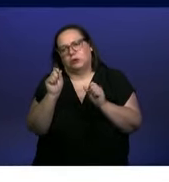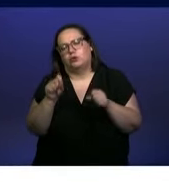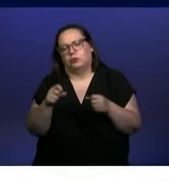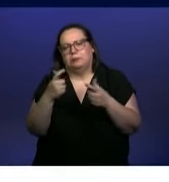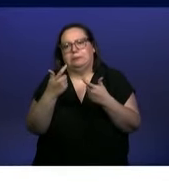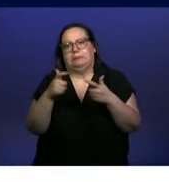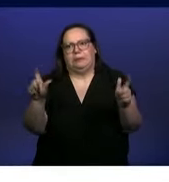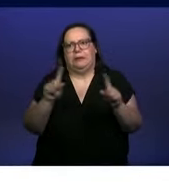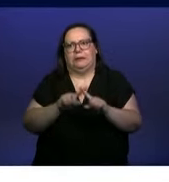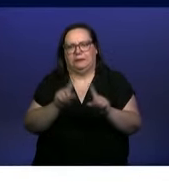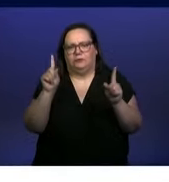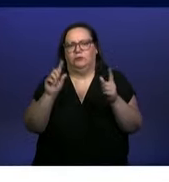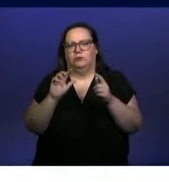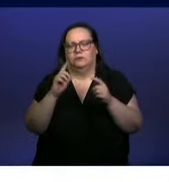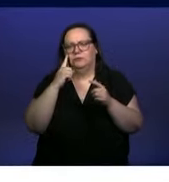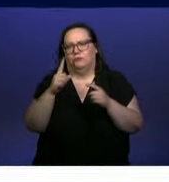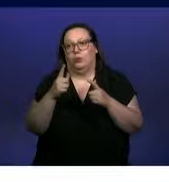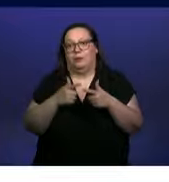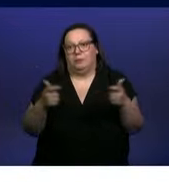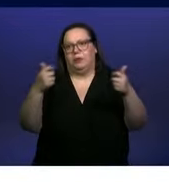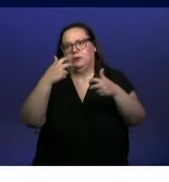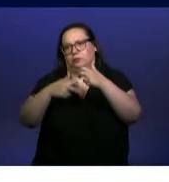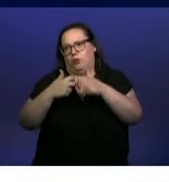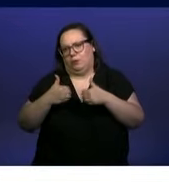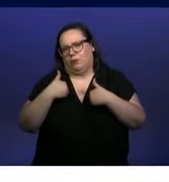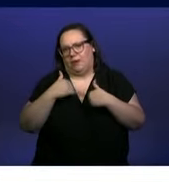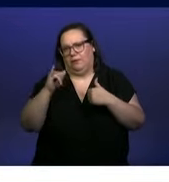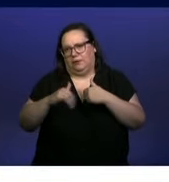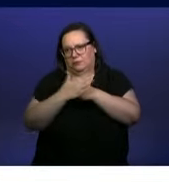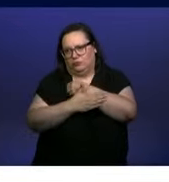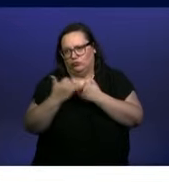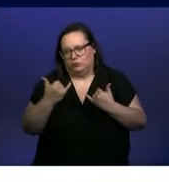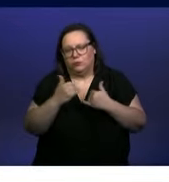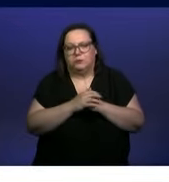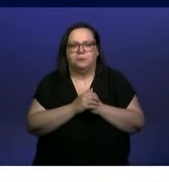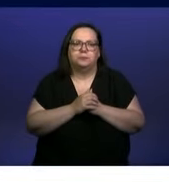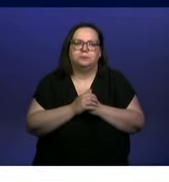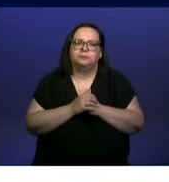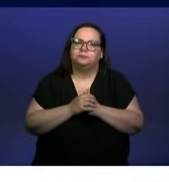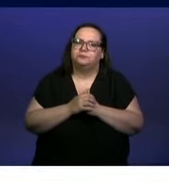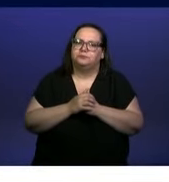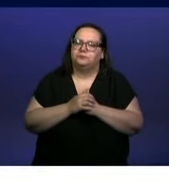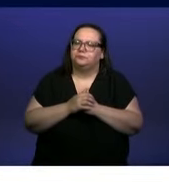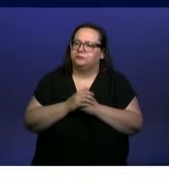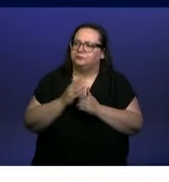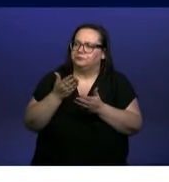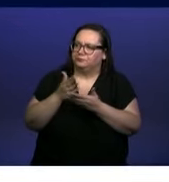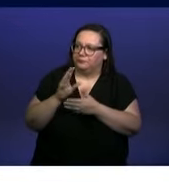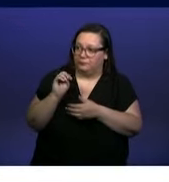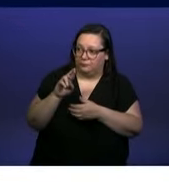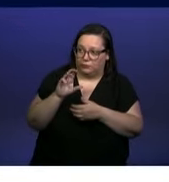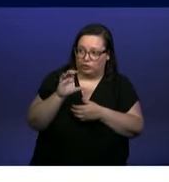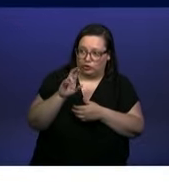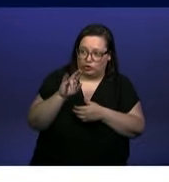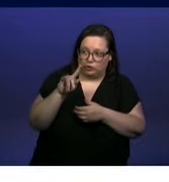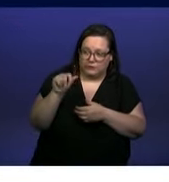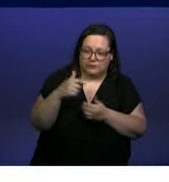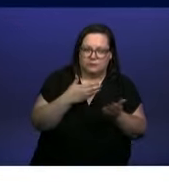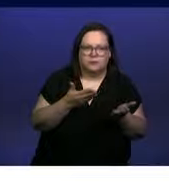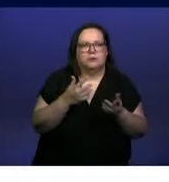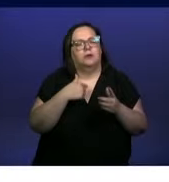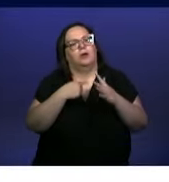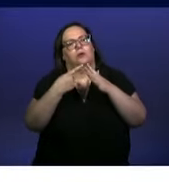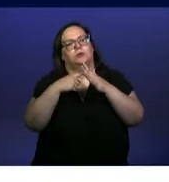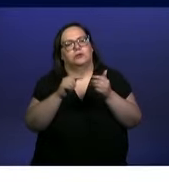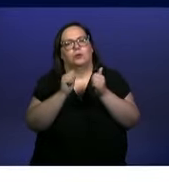difference in terms of the biggest problems we have in this country today. Right. Mr. Curtis, your thoughts. I want to start with a couple of 30,000